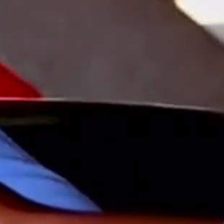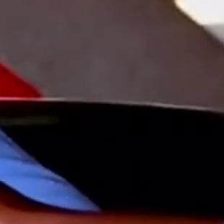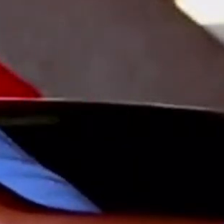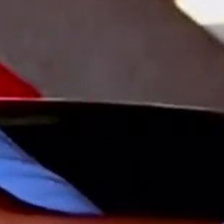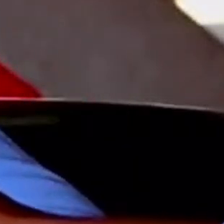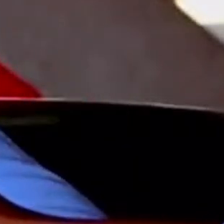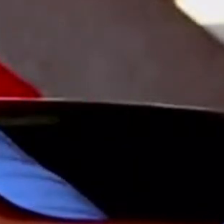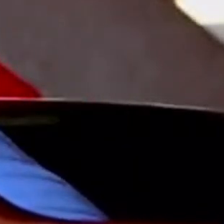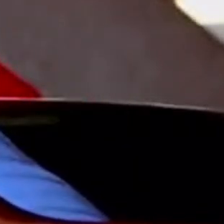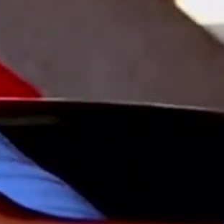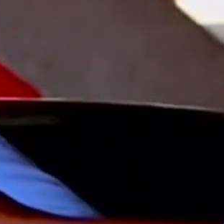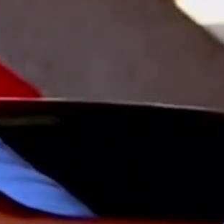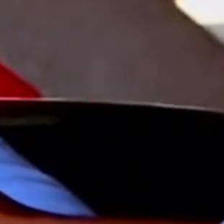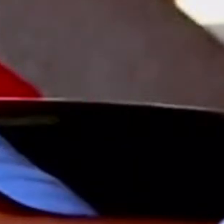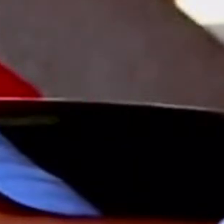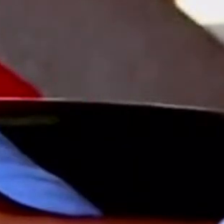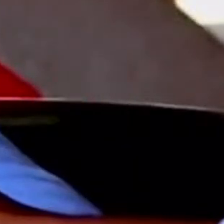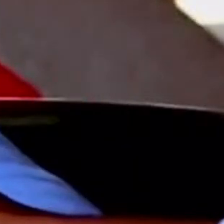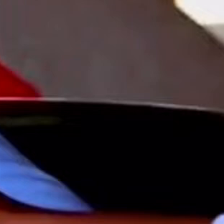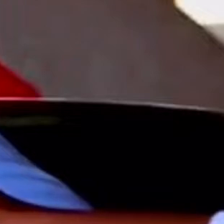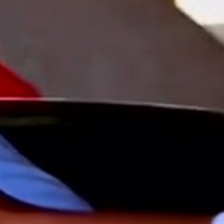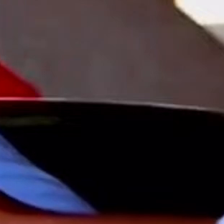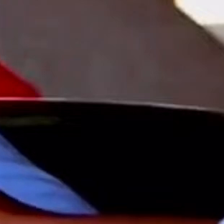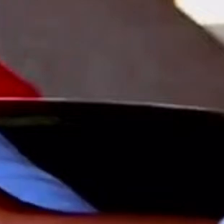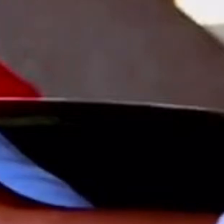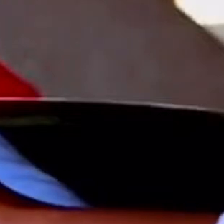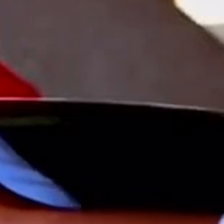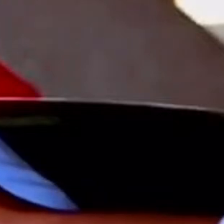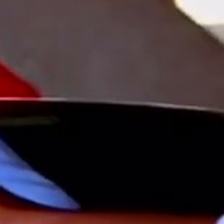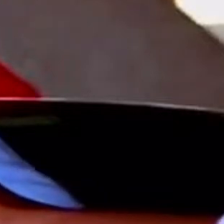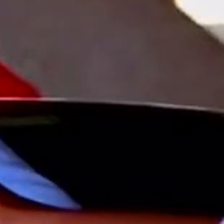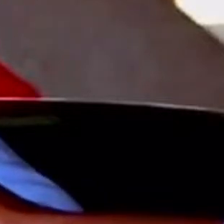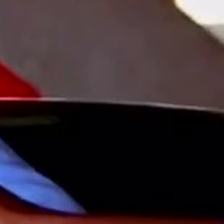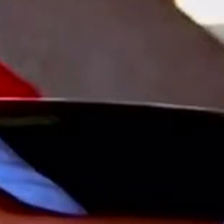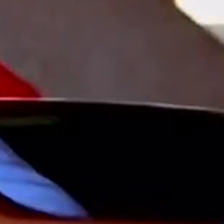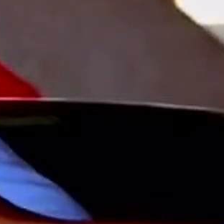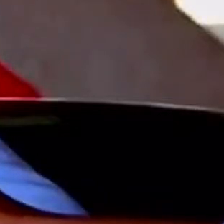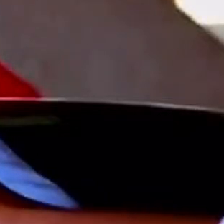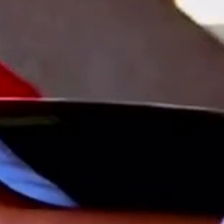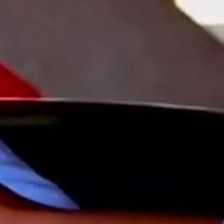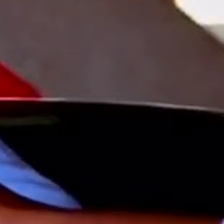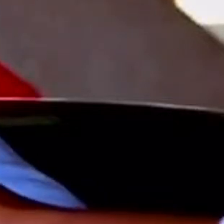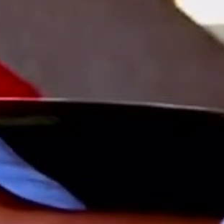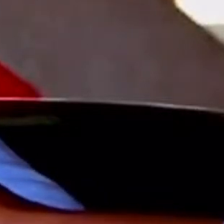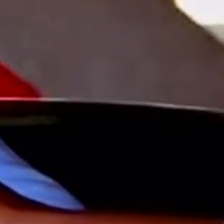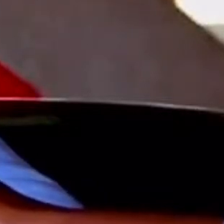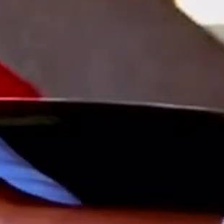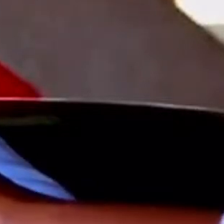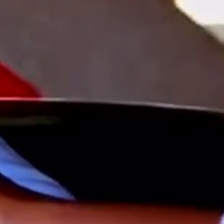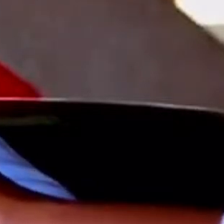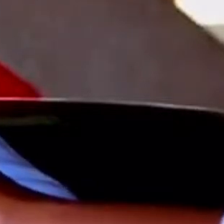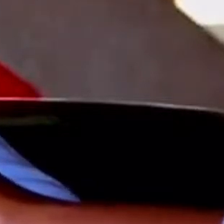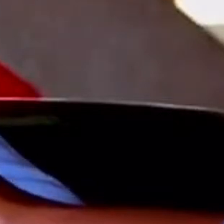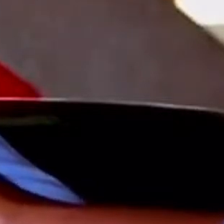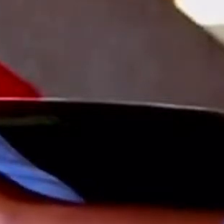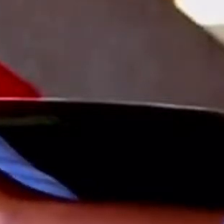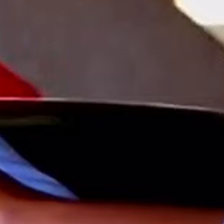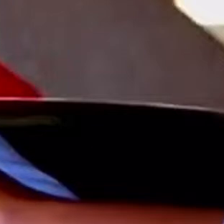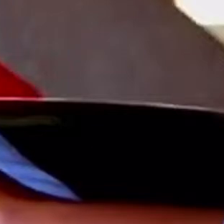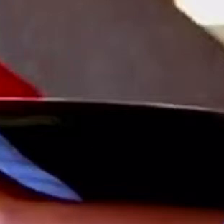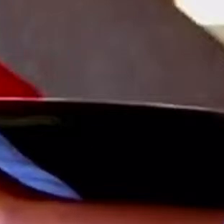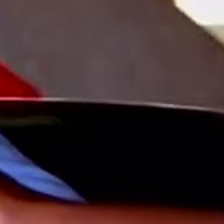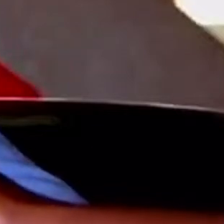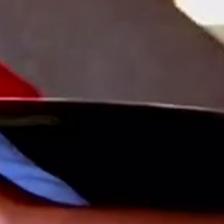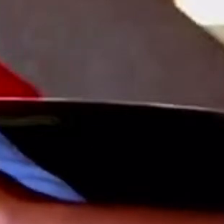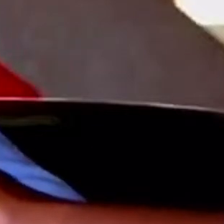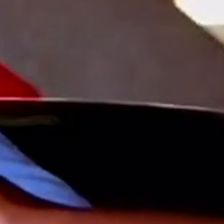fight the scourge so that the next member of parliament should be a female from within Mpika. But if we allow parents to marry them off, we are